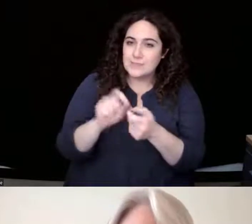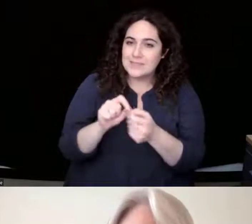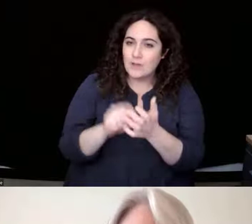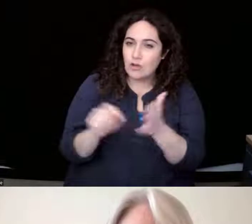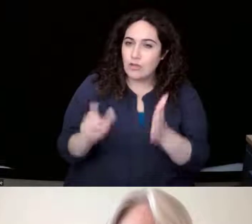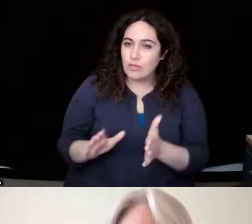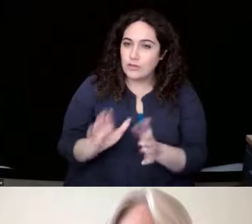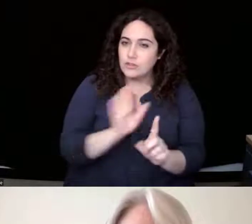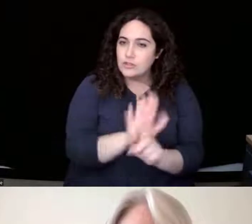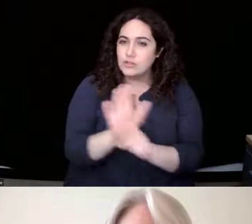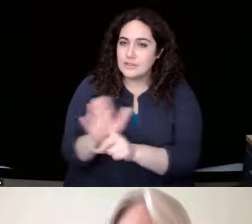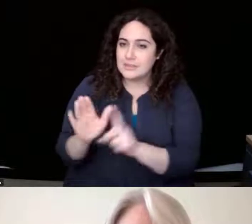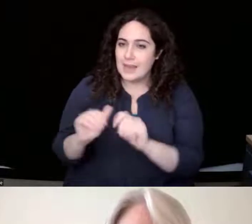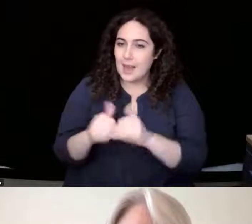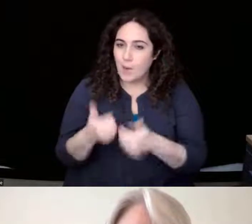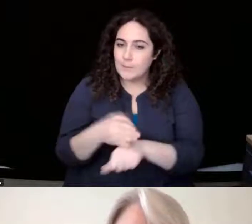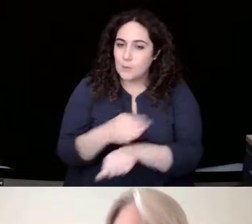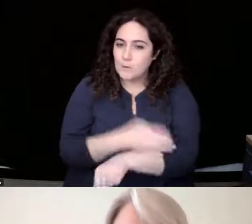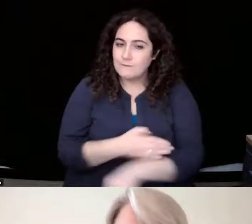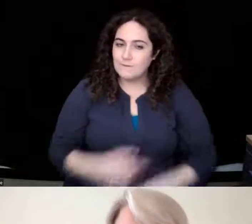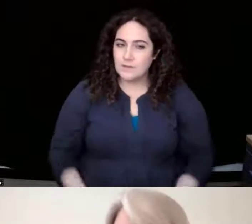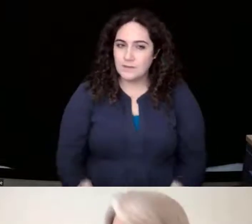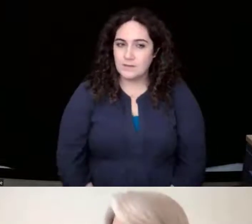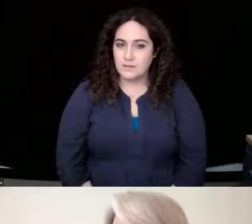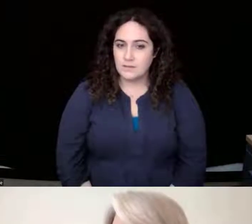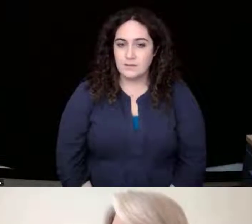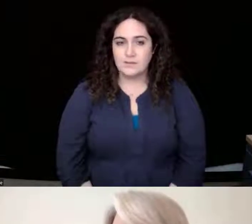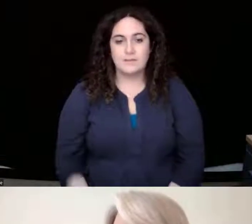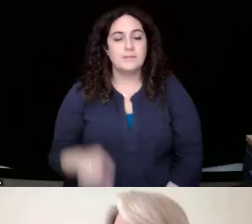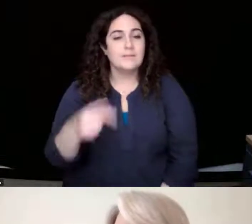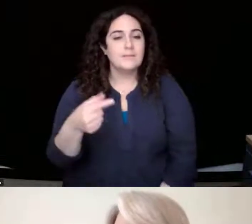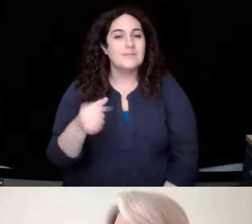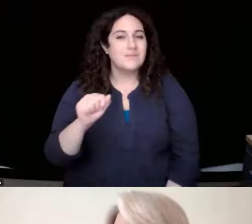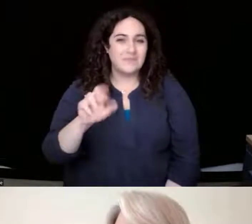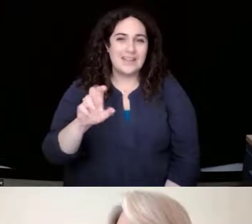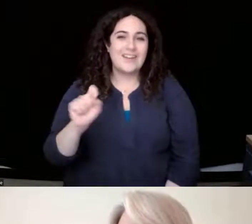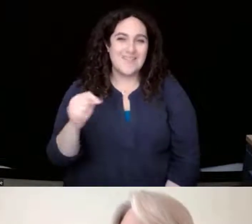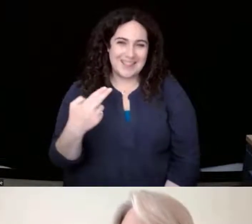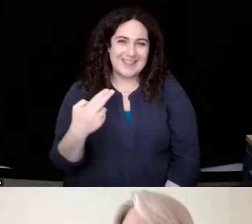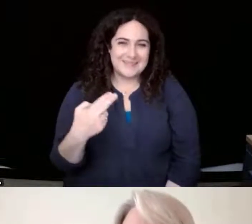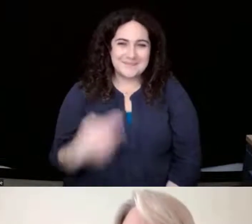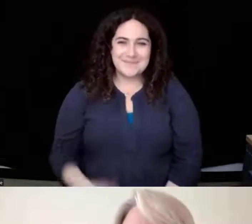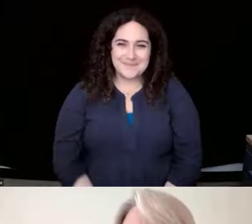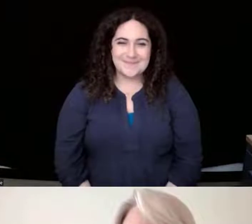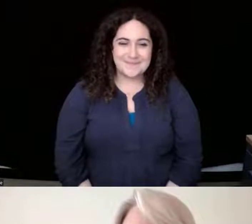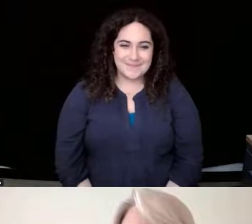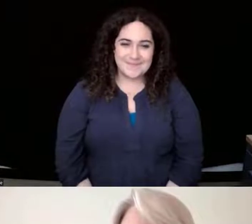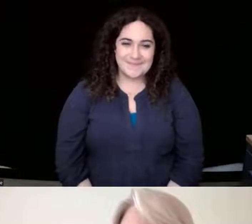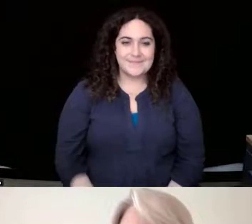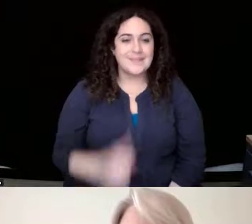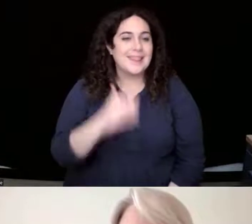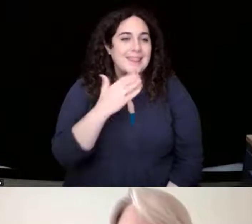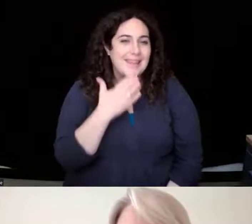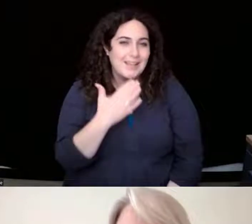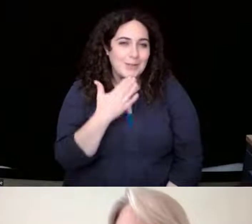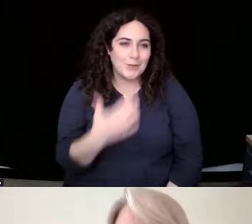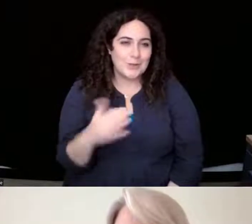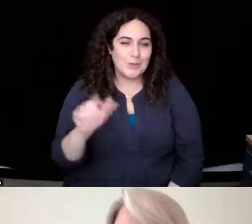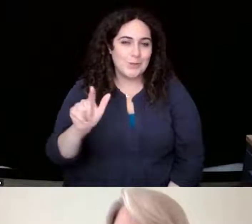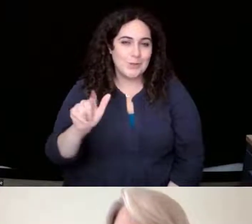do. Yeah, no, thank you. I think I totally agree with your points. I think they were great.